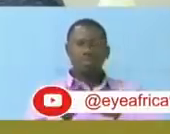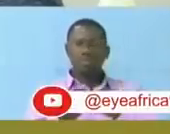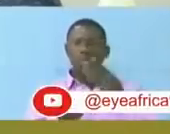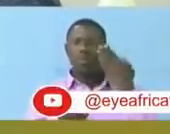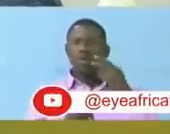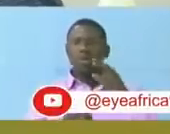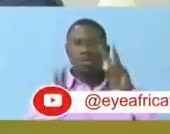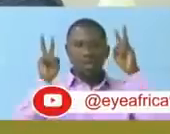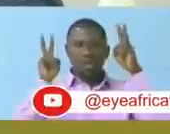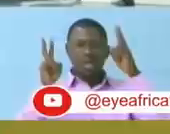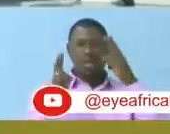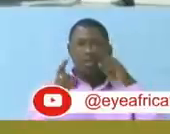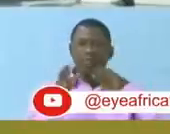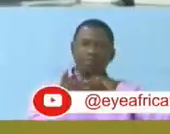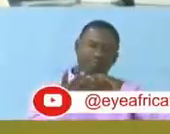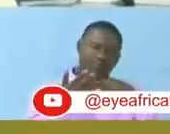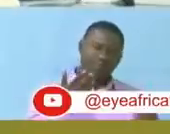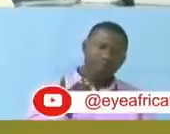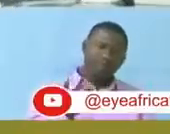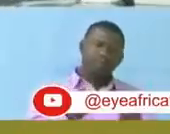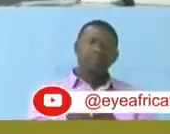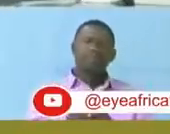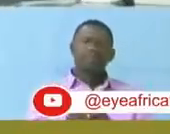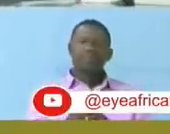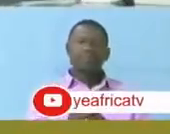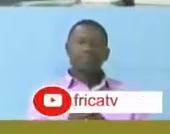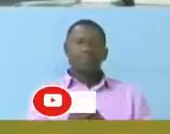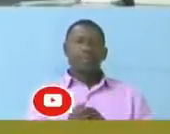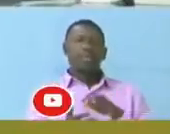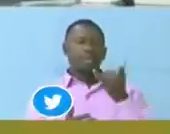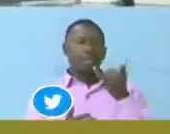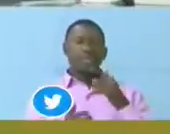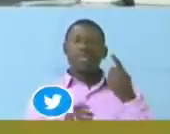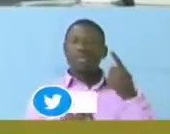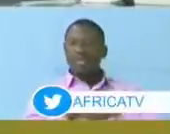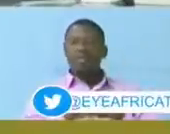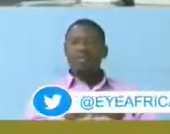But the investigations was on for that up to that point.